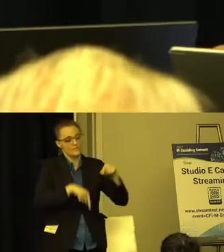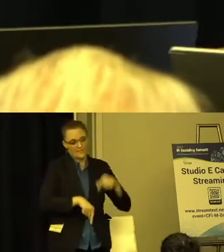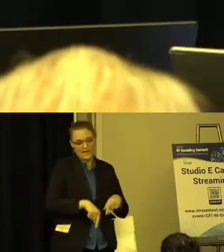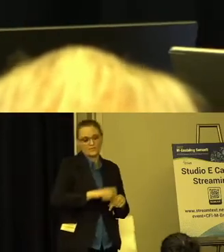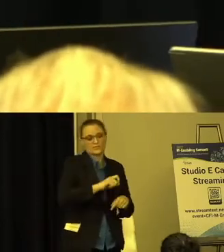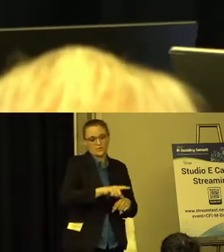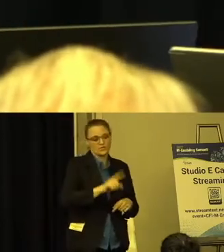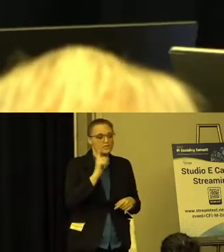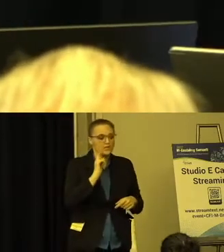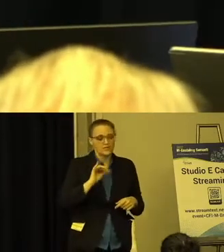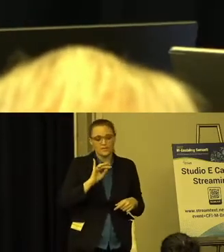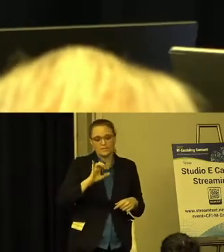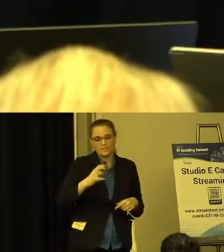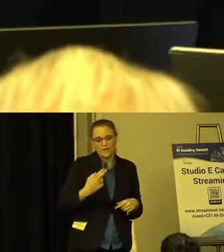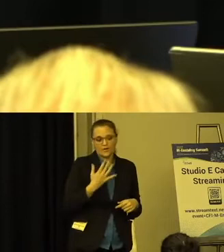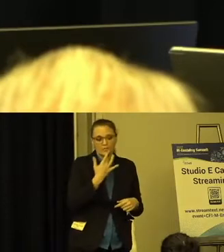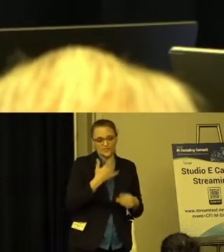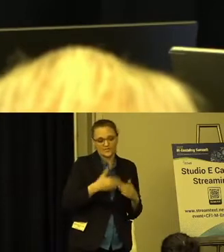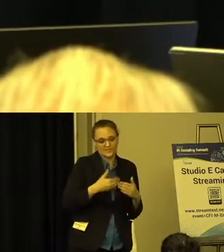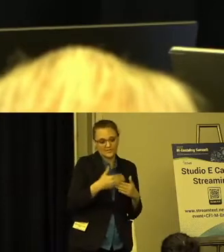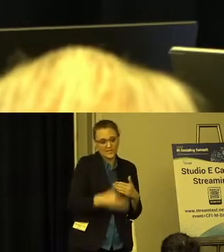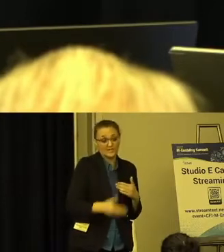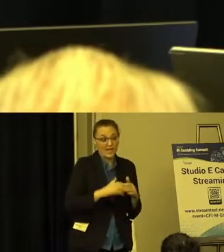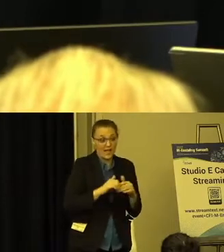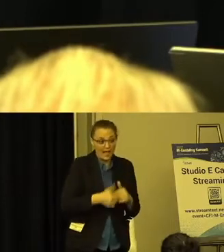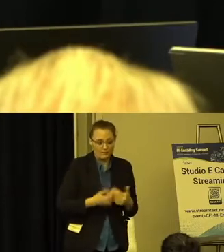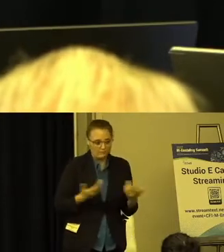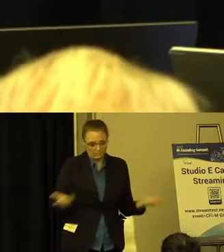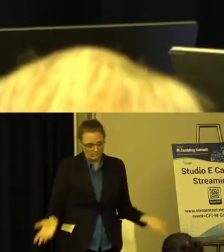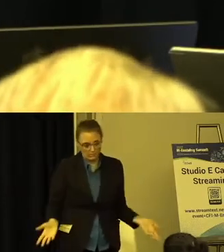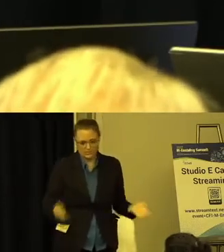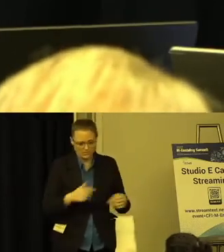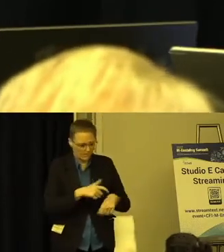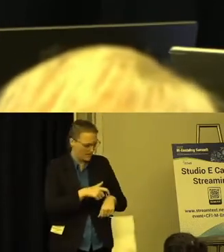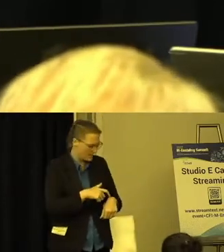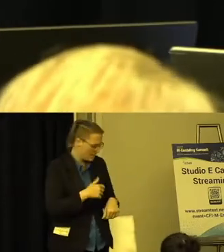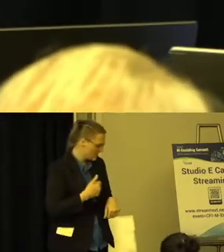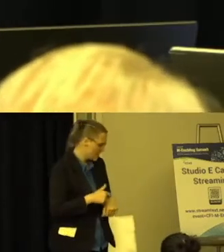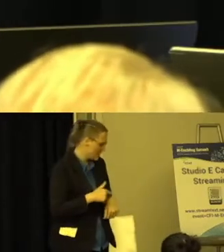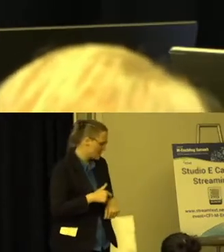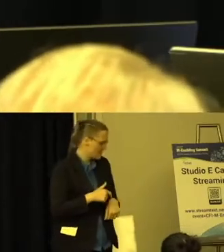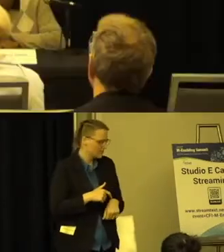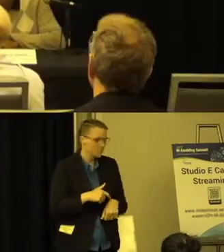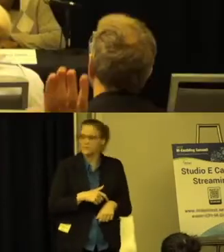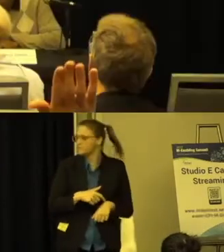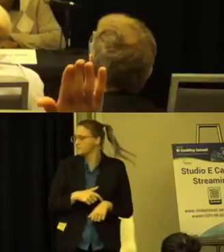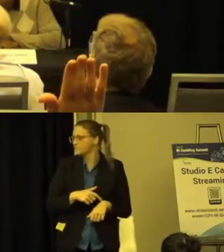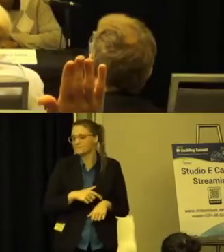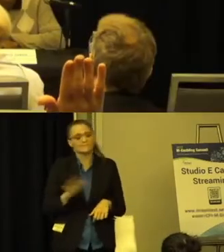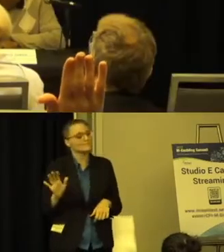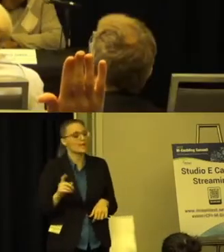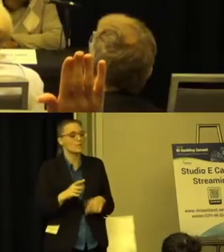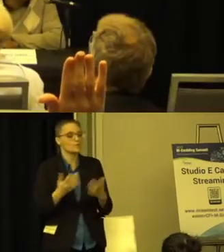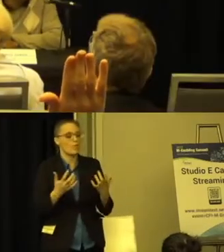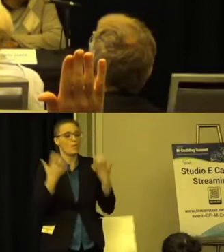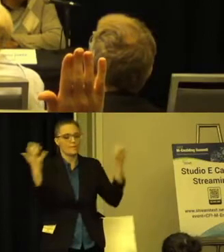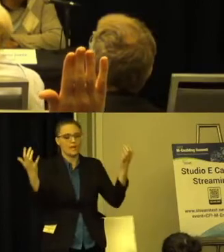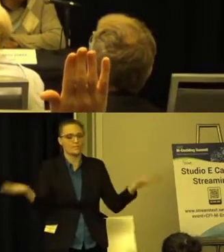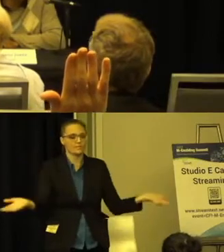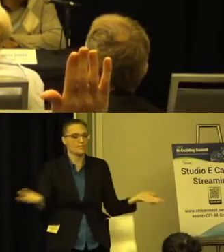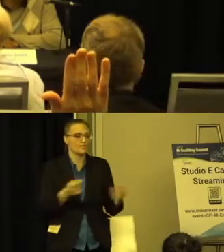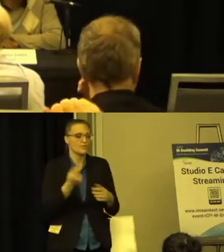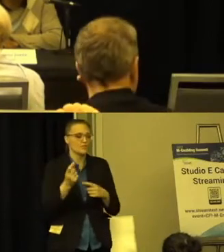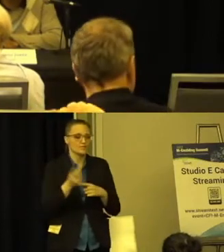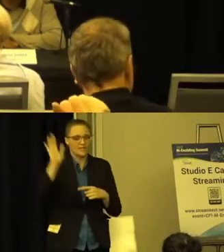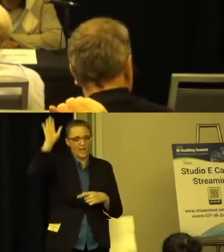that it sounded like Michael wanted next. But I'm not sure how we are time-wise. Are you okay? I would like to open up. We still have a few minutes, and there's a